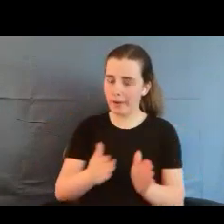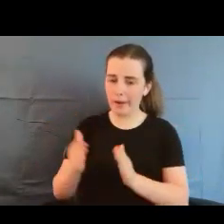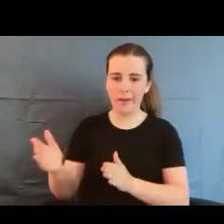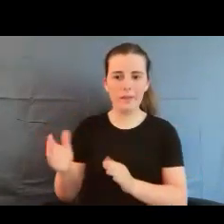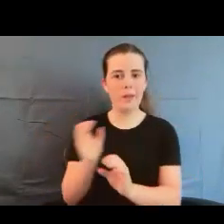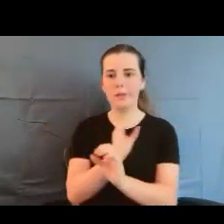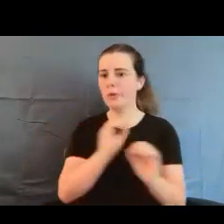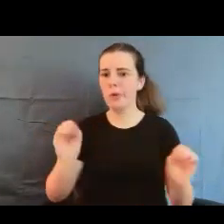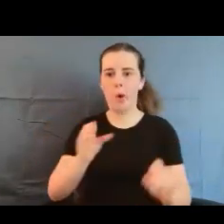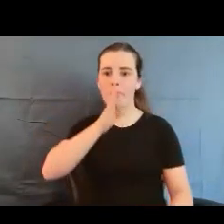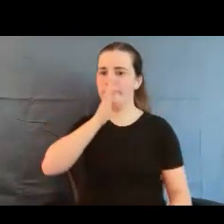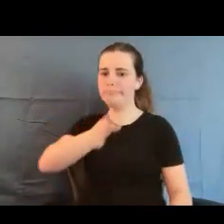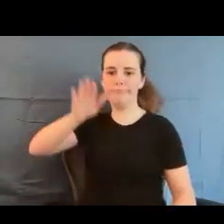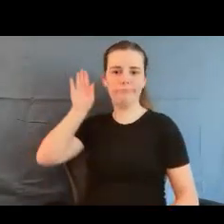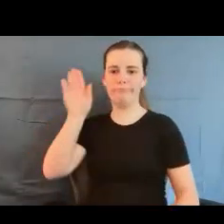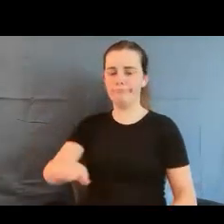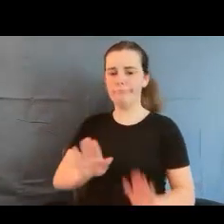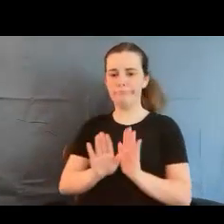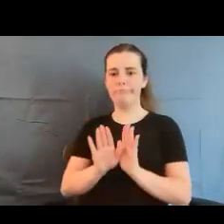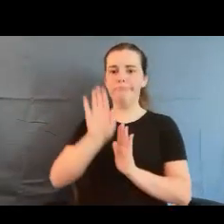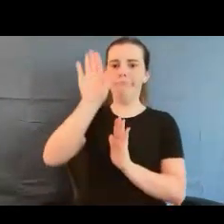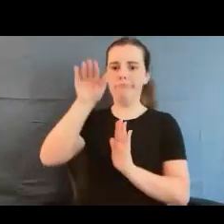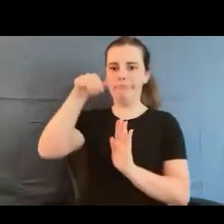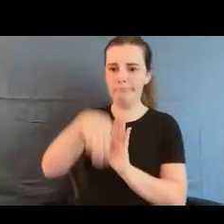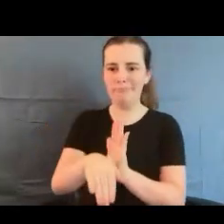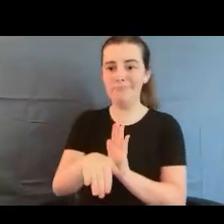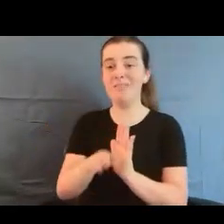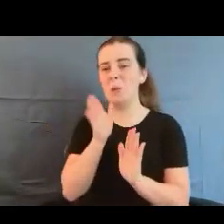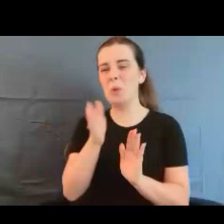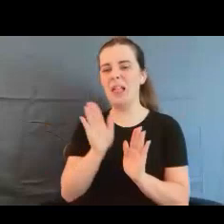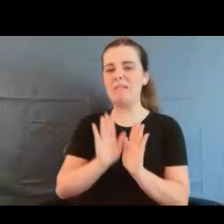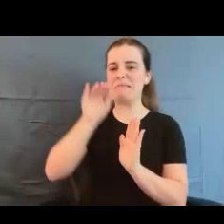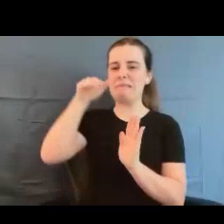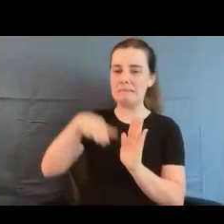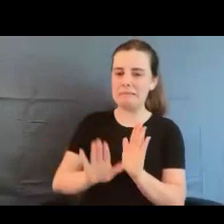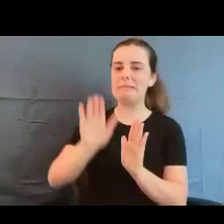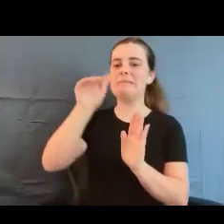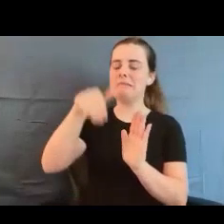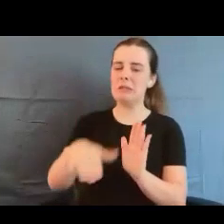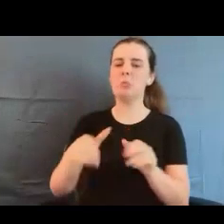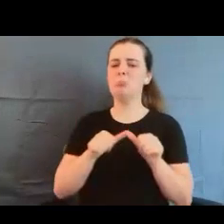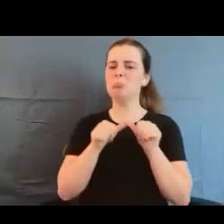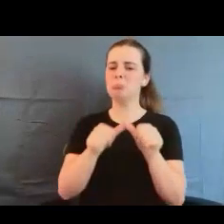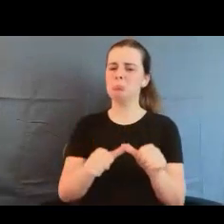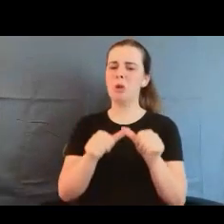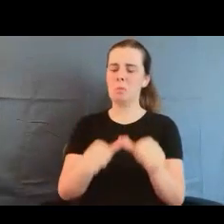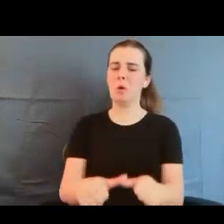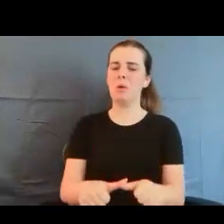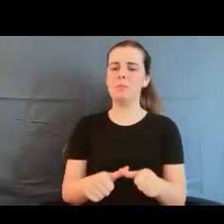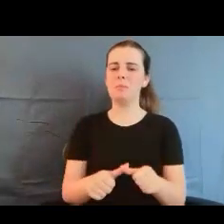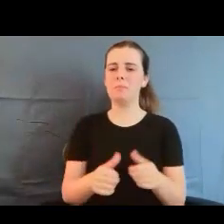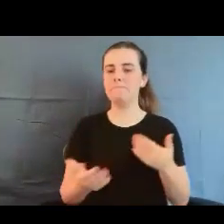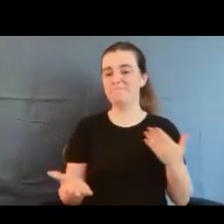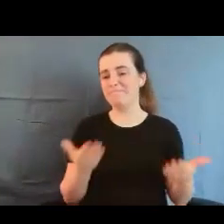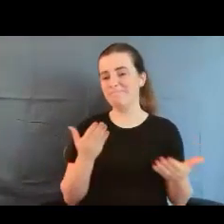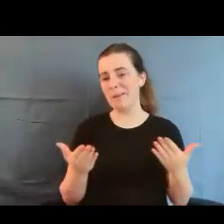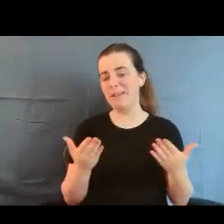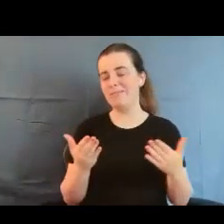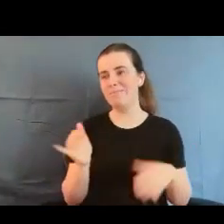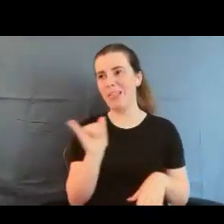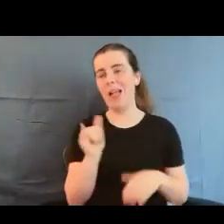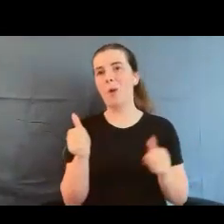and no section that's a pure descent. There's going to be a few ups and downs along the way, so just go with the flow of the course. You might again, like with Baldy, you